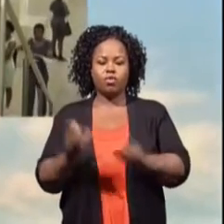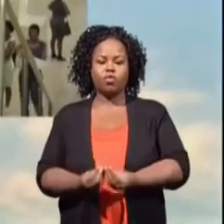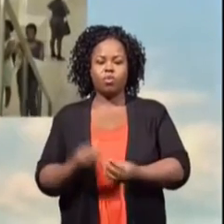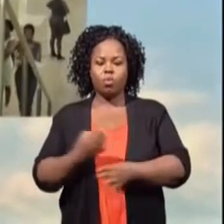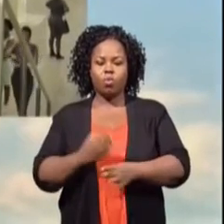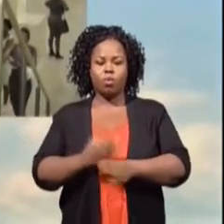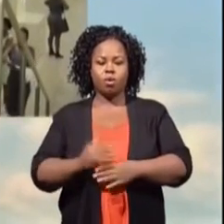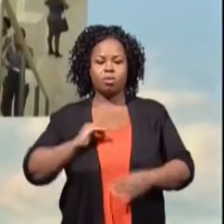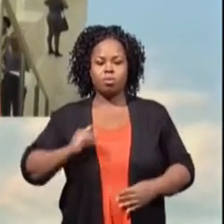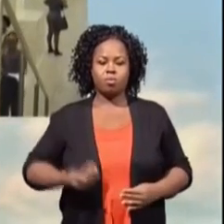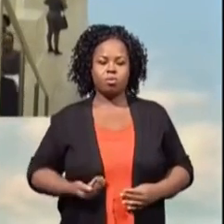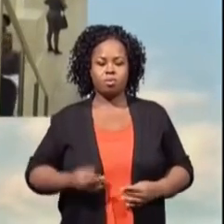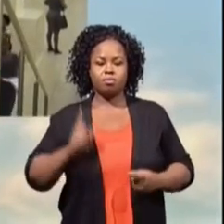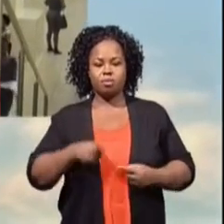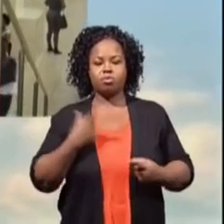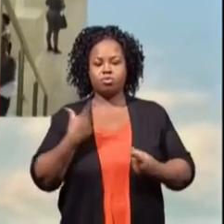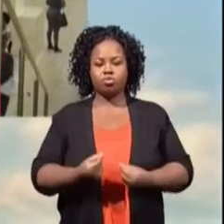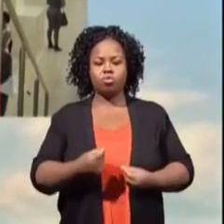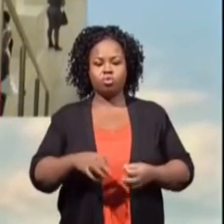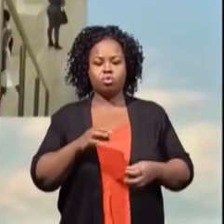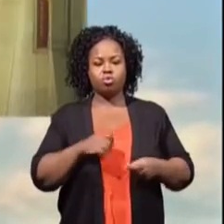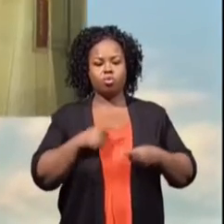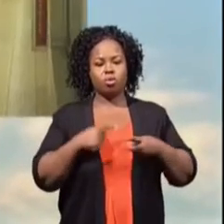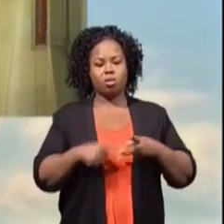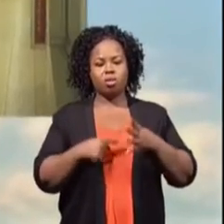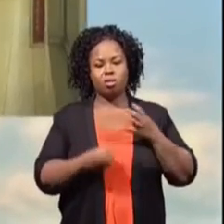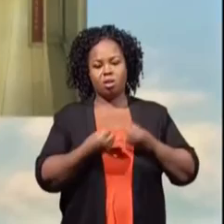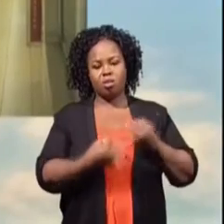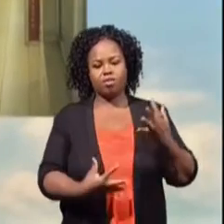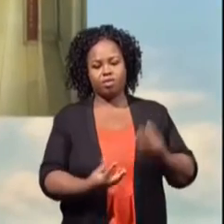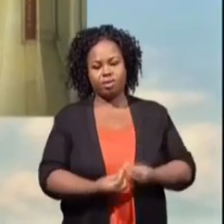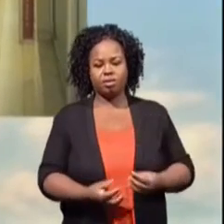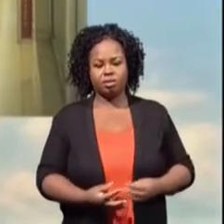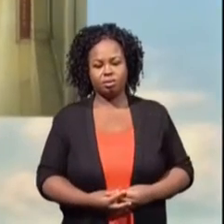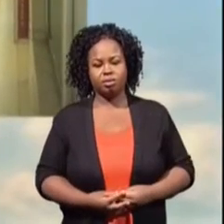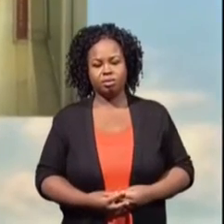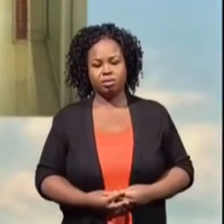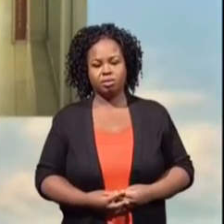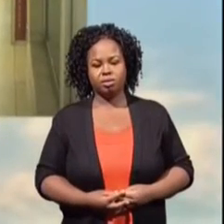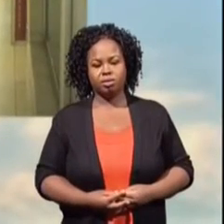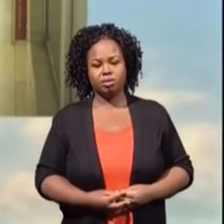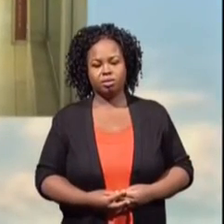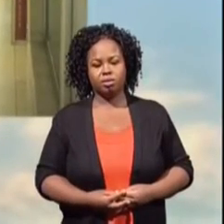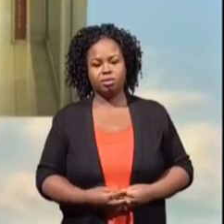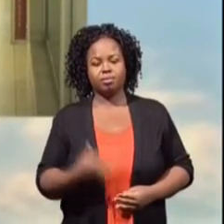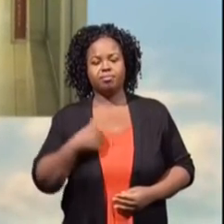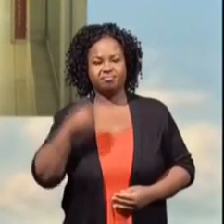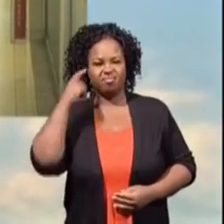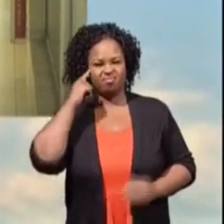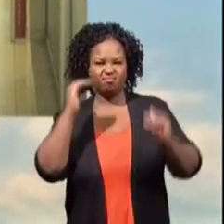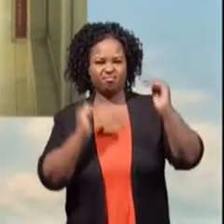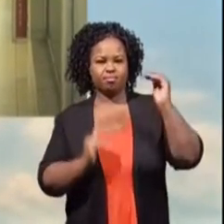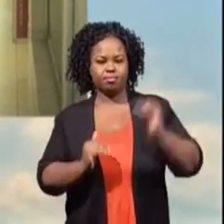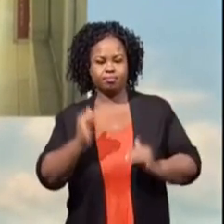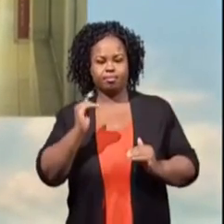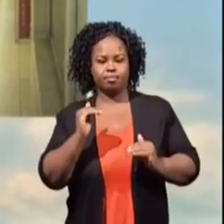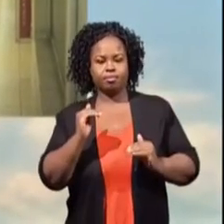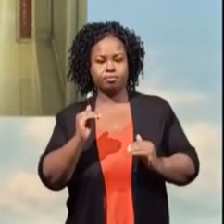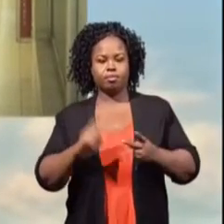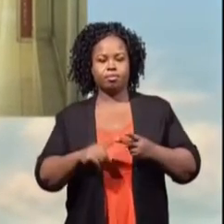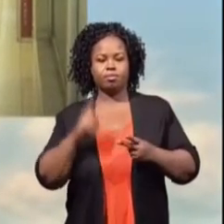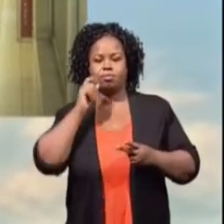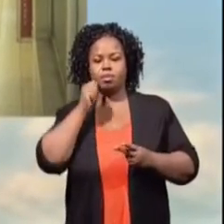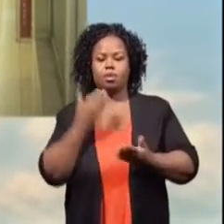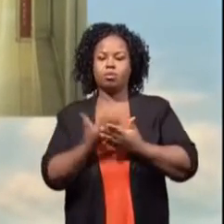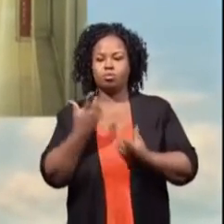va sati a va rani va hleketa vo pfumela xin'wana xin'wana ngicabanga ukuthi bayalingana because siyalingana a